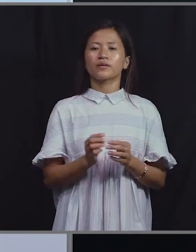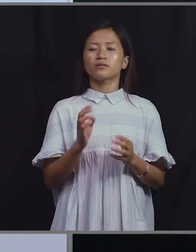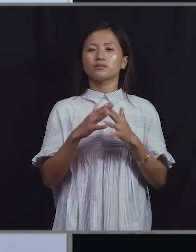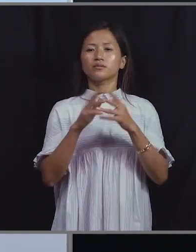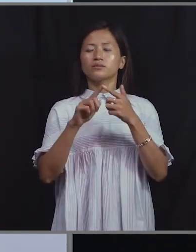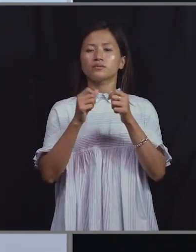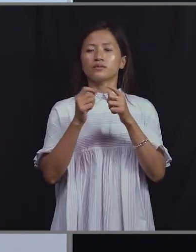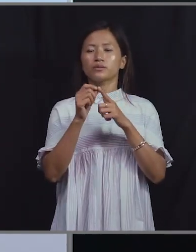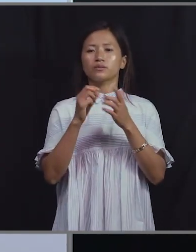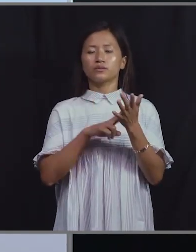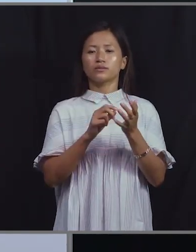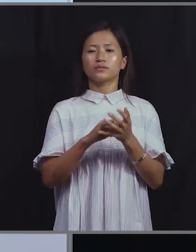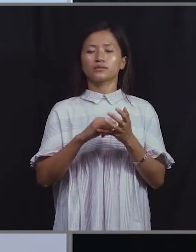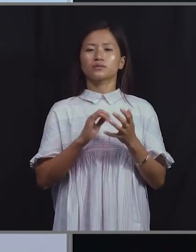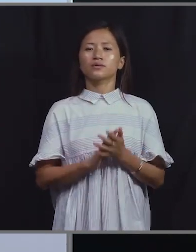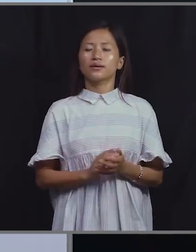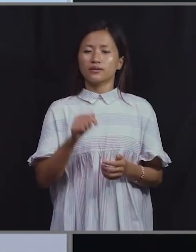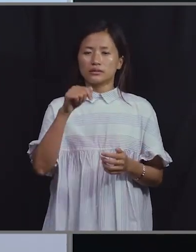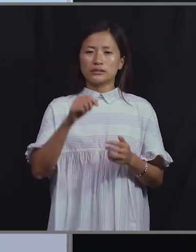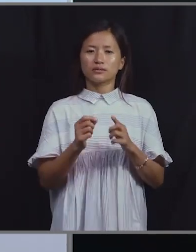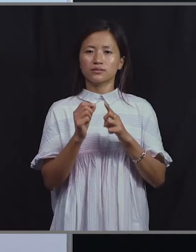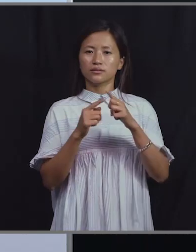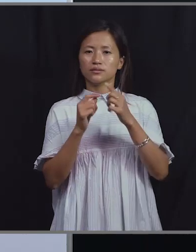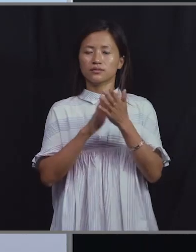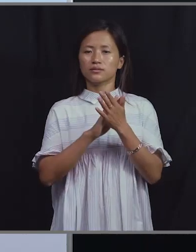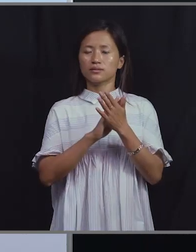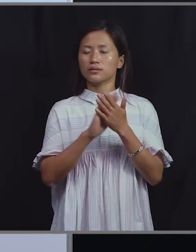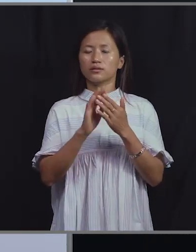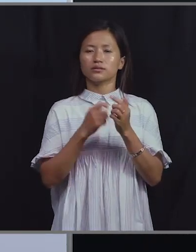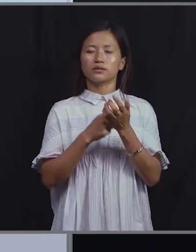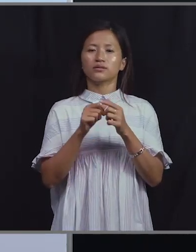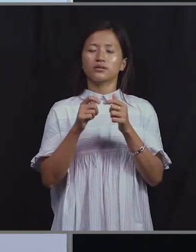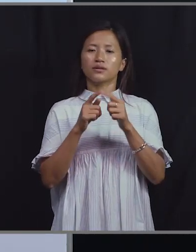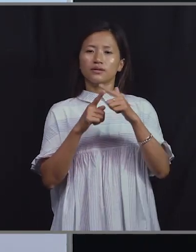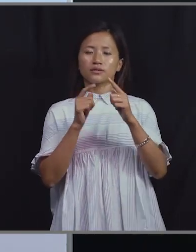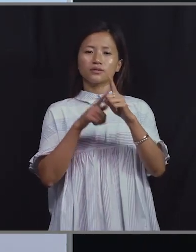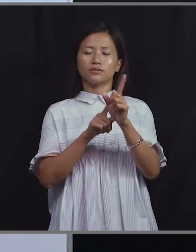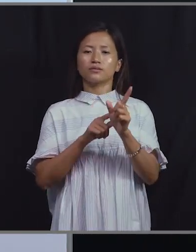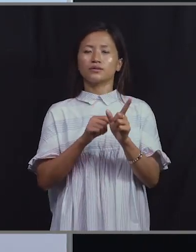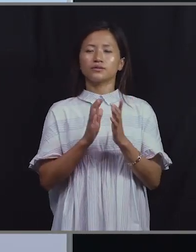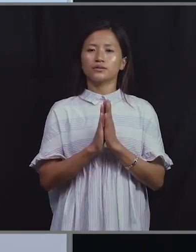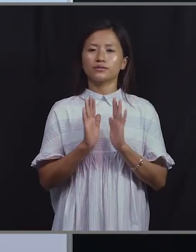Okay. This treaty was signed by 3 countries. Okay, we have Britain,